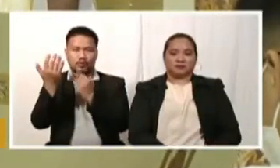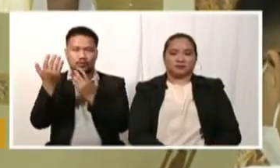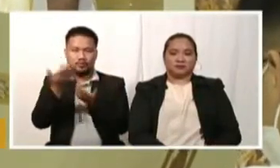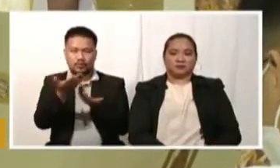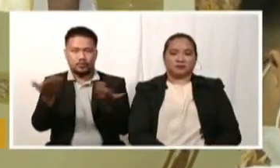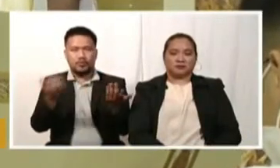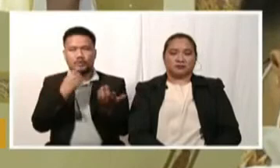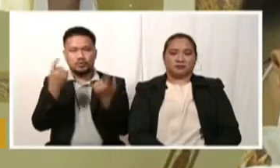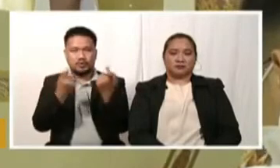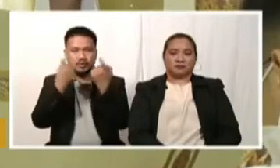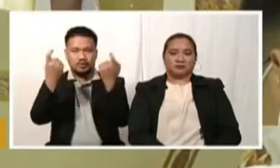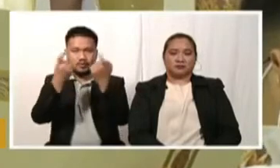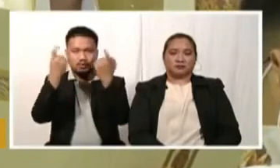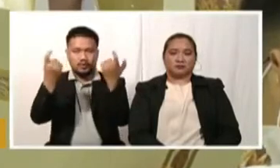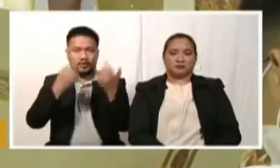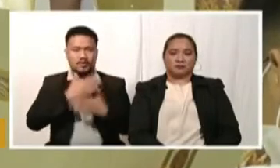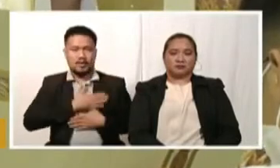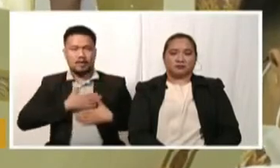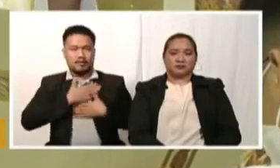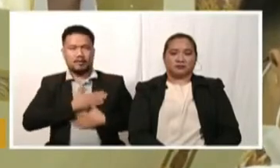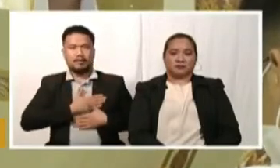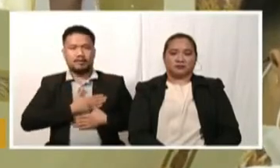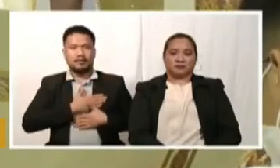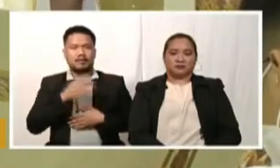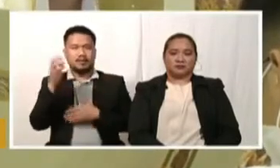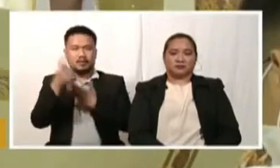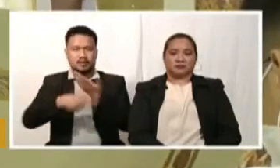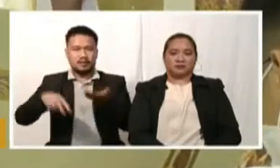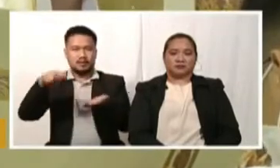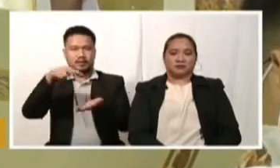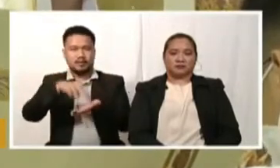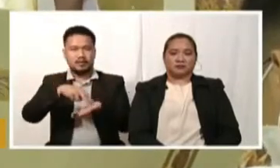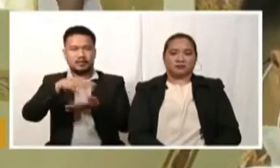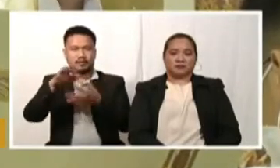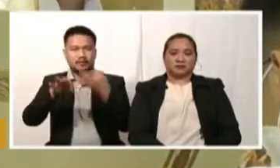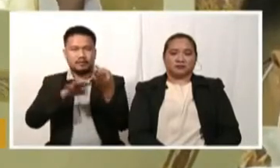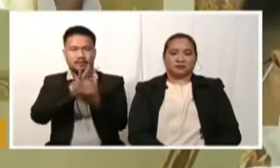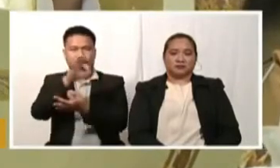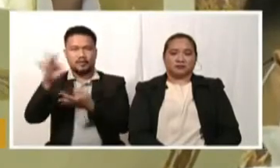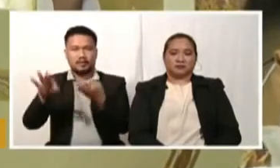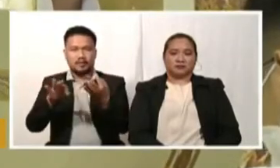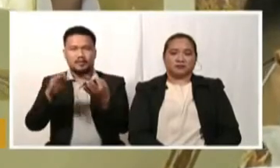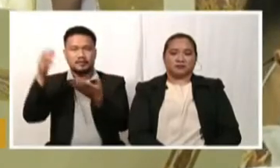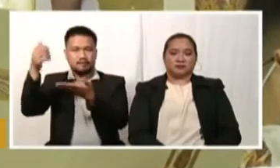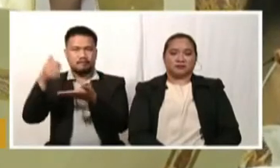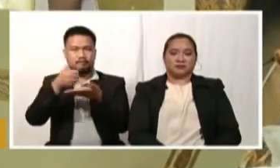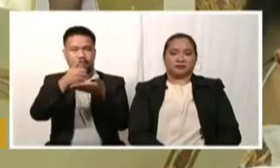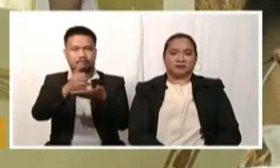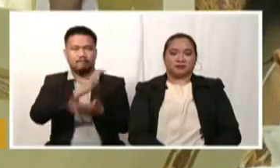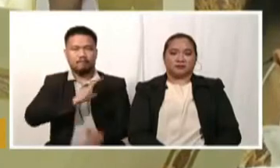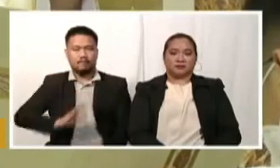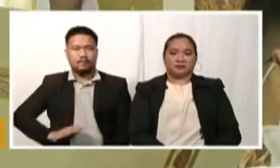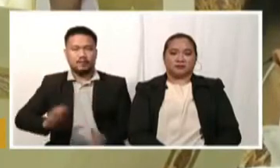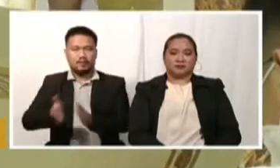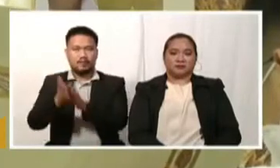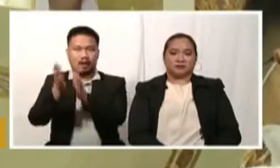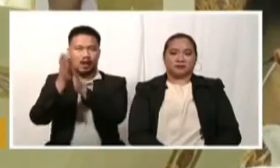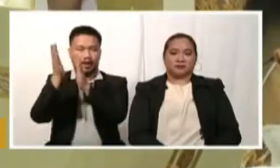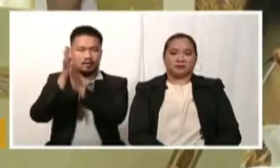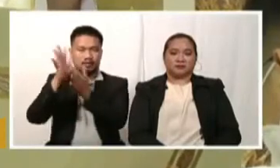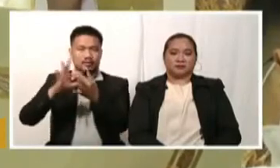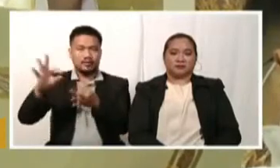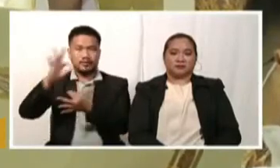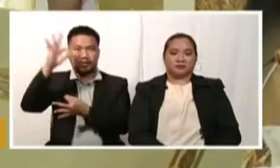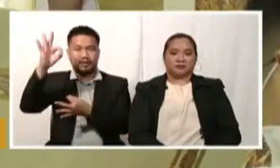celebrate the gladness of the Paschal Feast come with Christ's help and exalting in spirit to